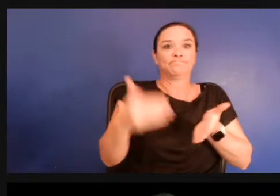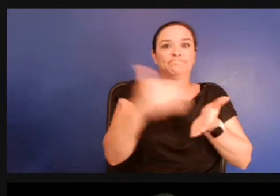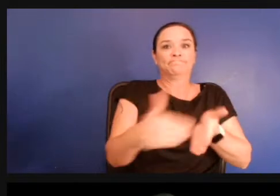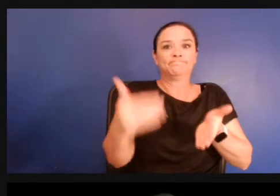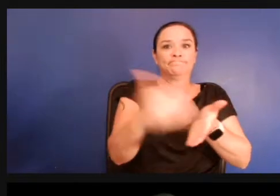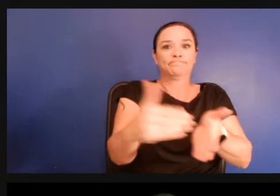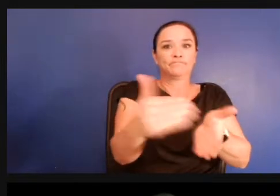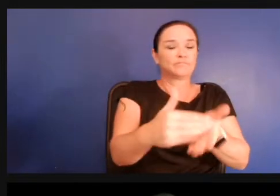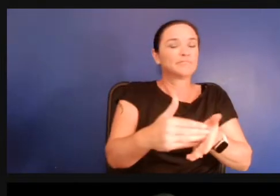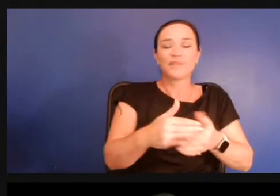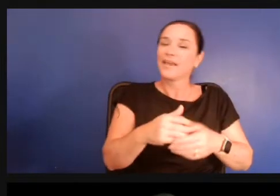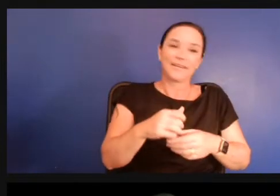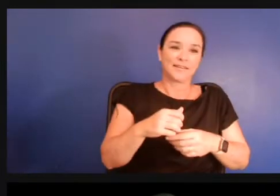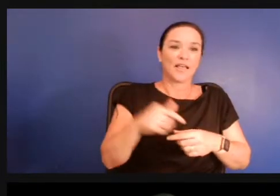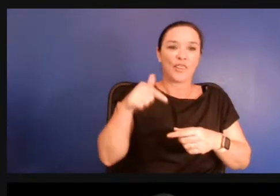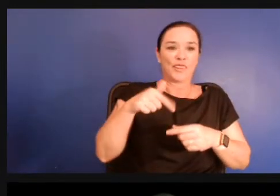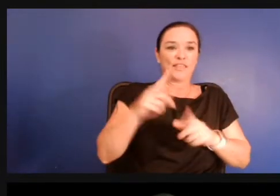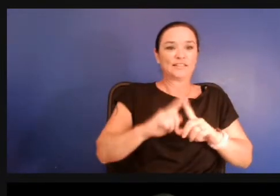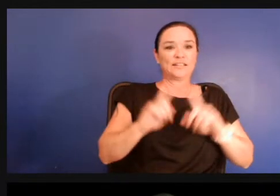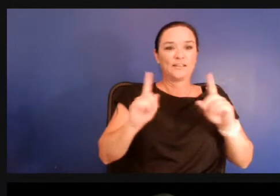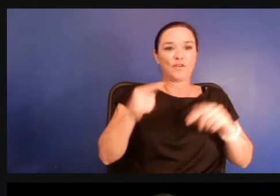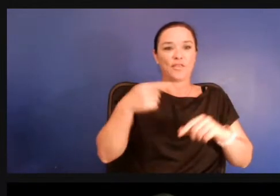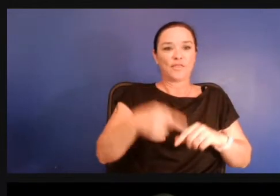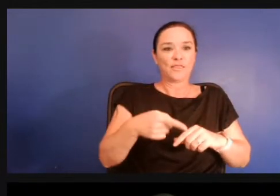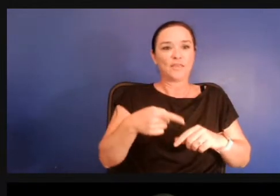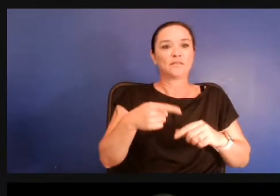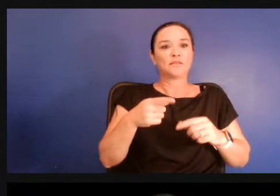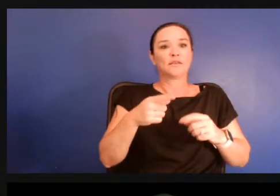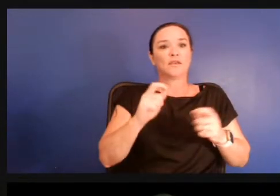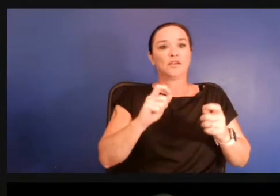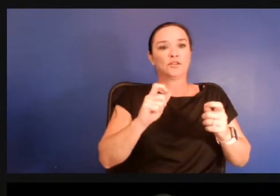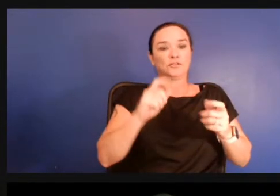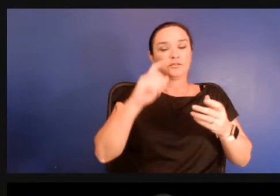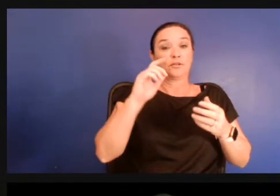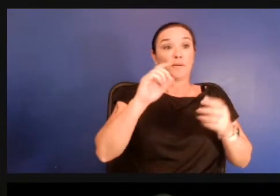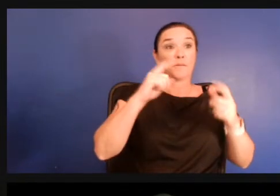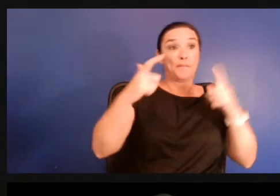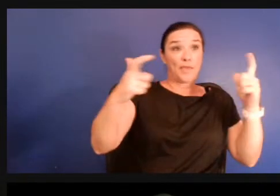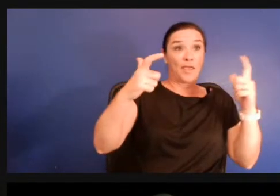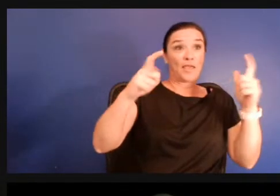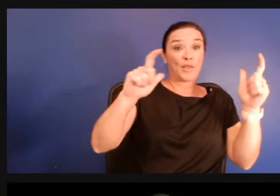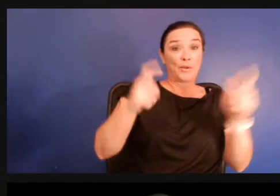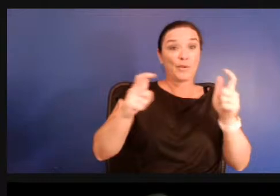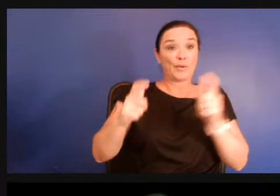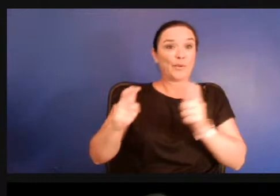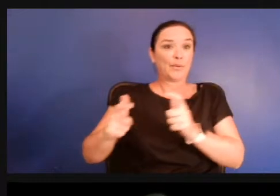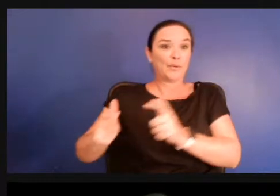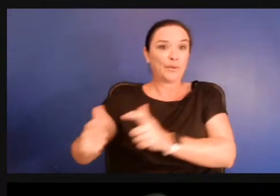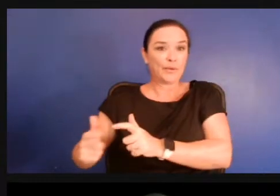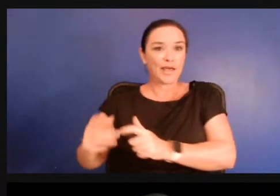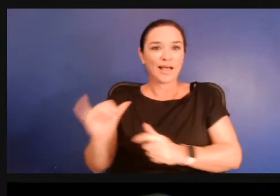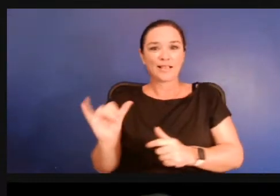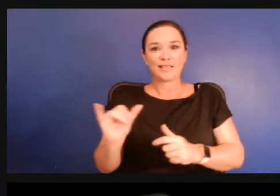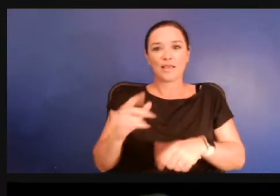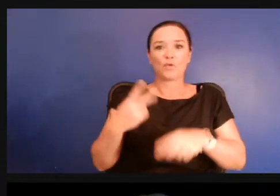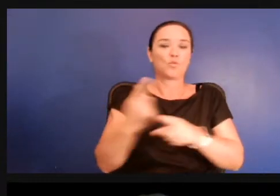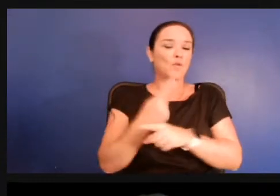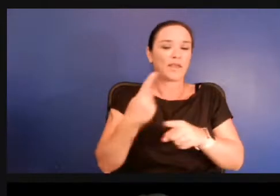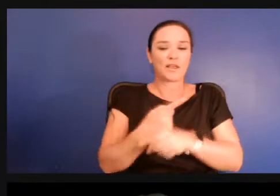It's just reducing in size and intensity as if it was a regular tectonic event here.